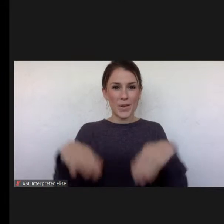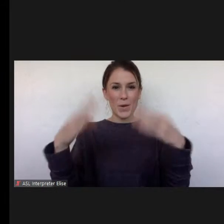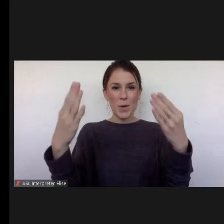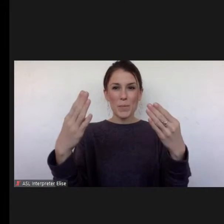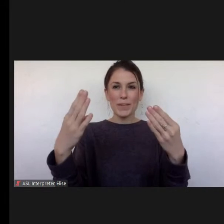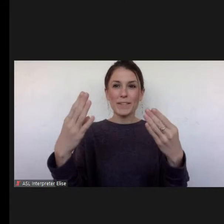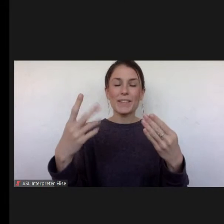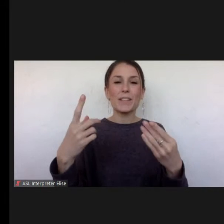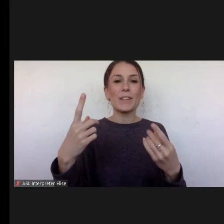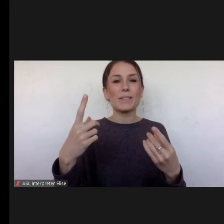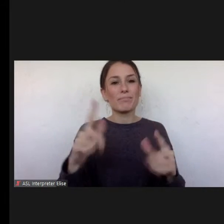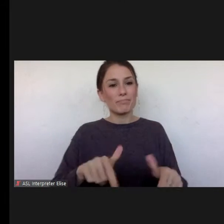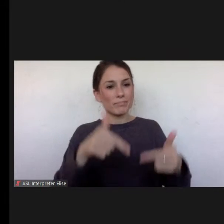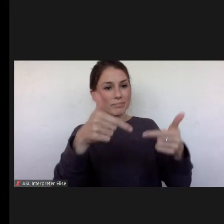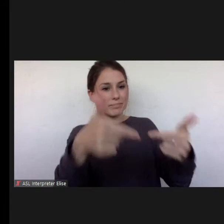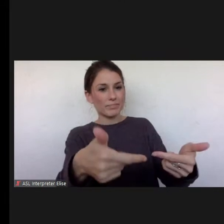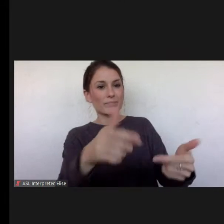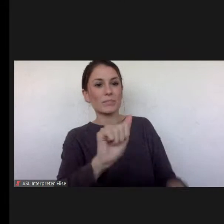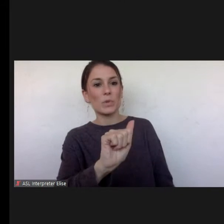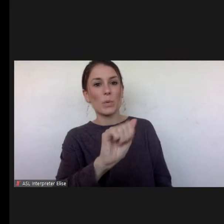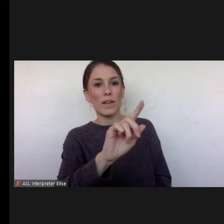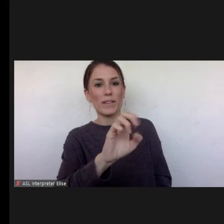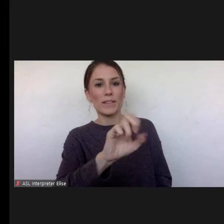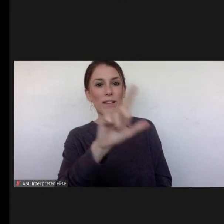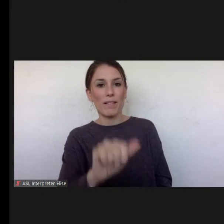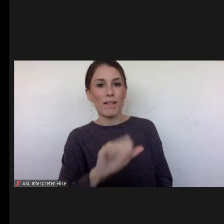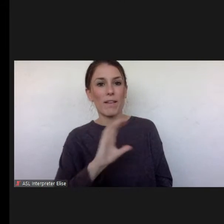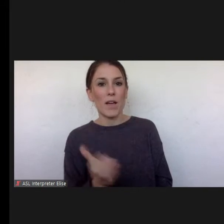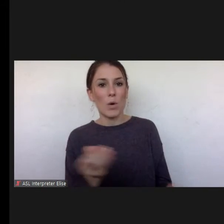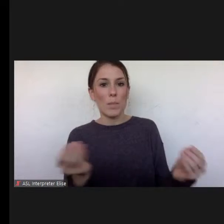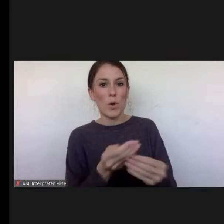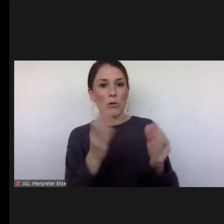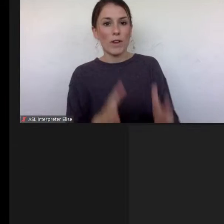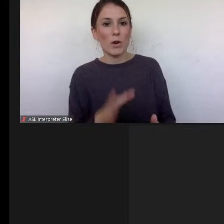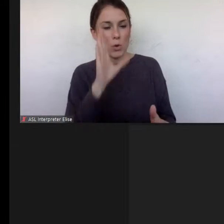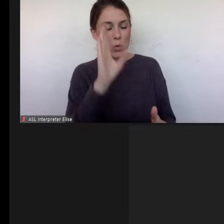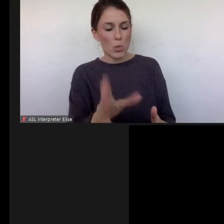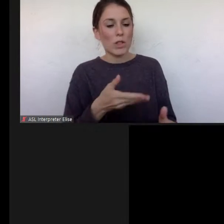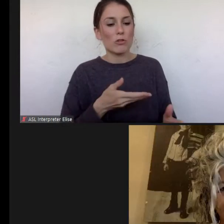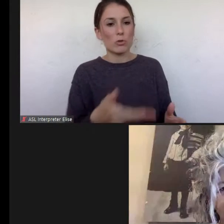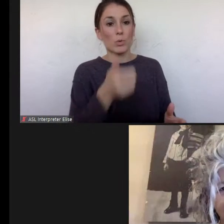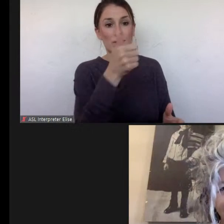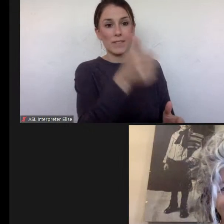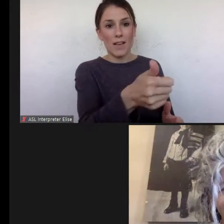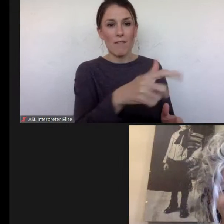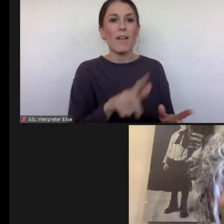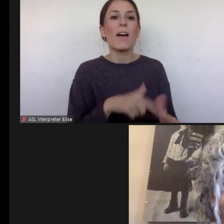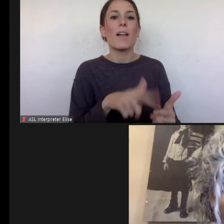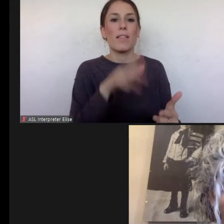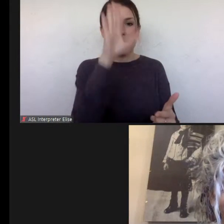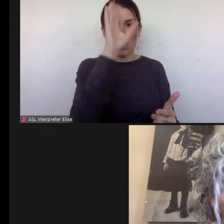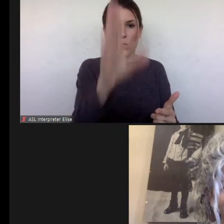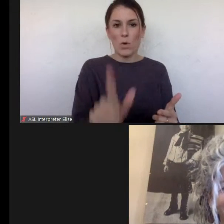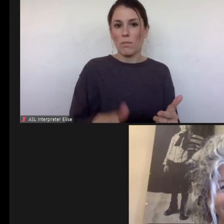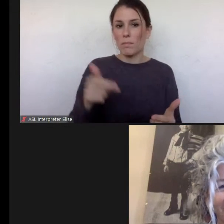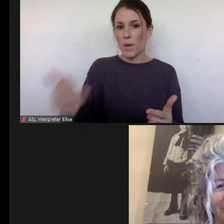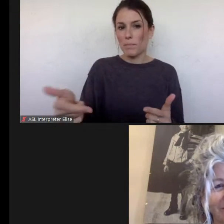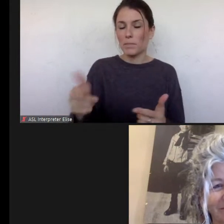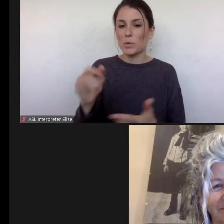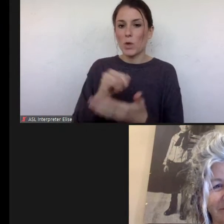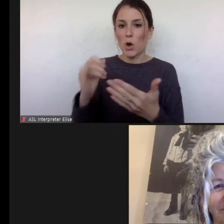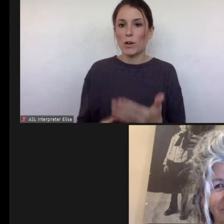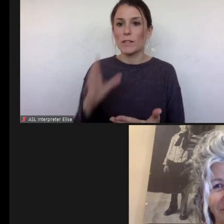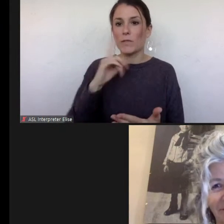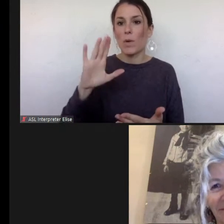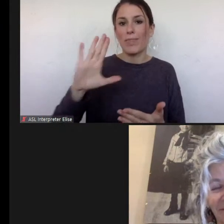our moderator, Adela, who will introduce herself and will hand over the mic to the artists for their